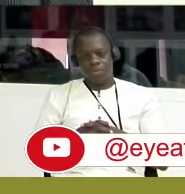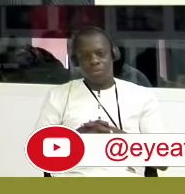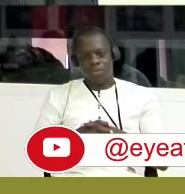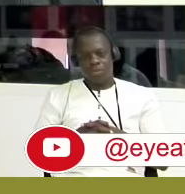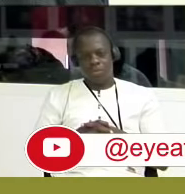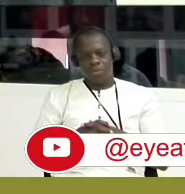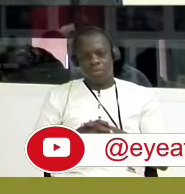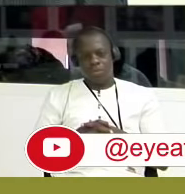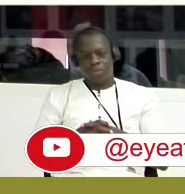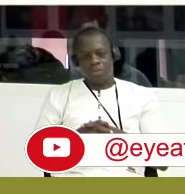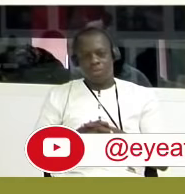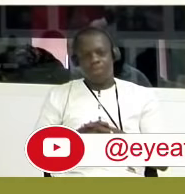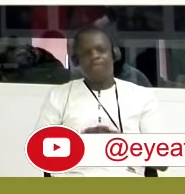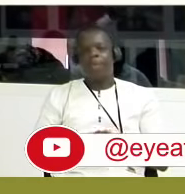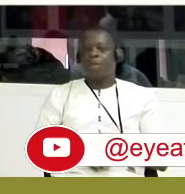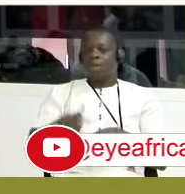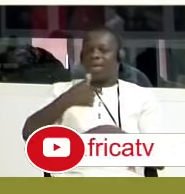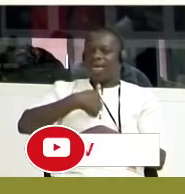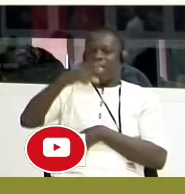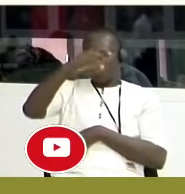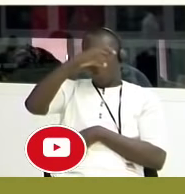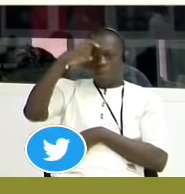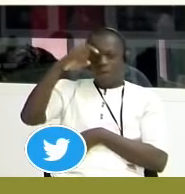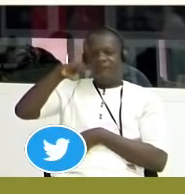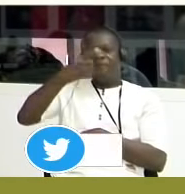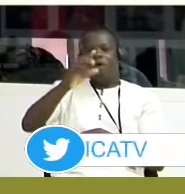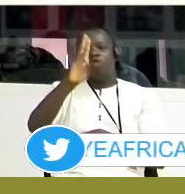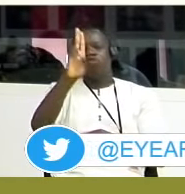the UN mission in Cote d'Ivoire.